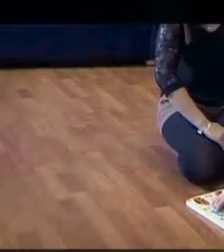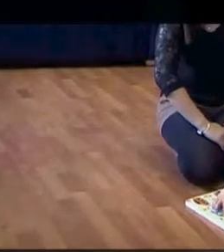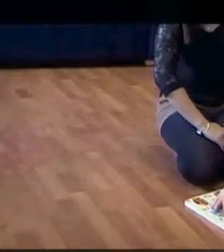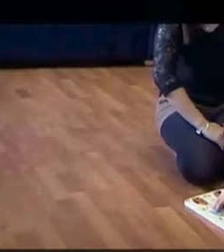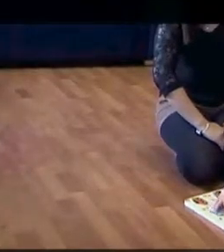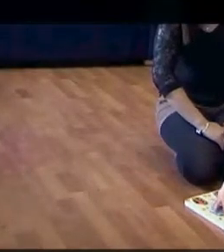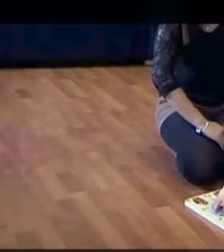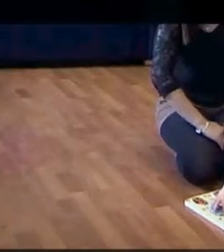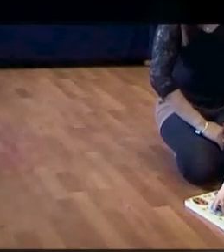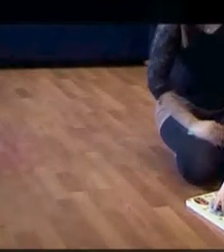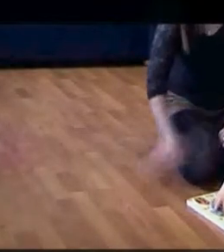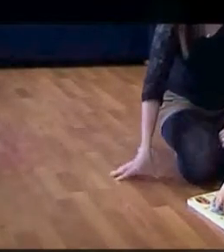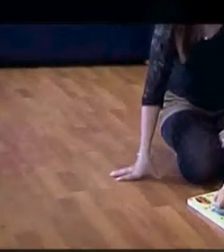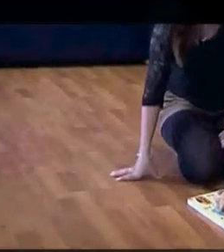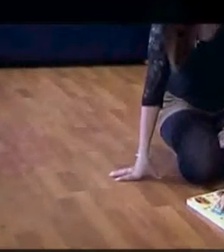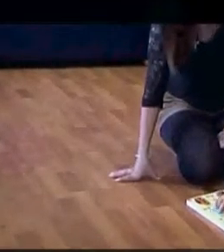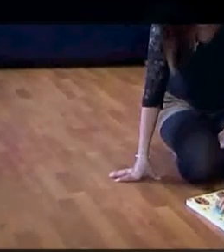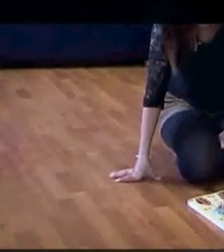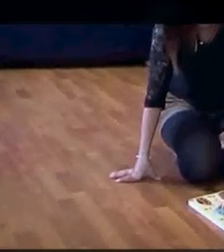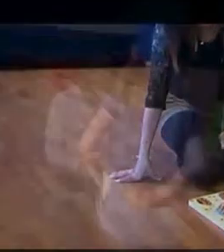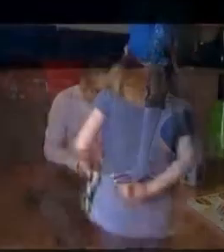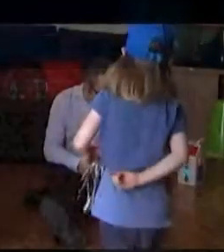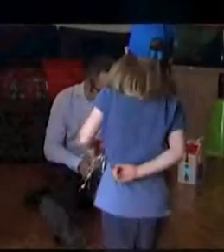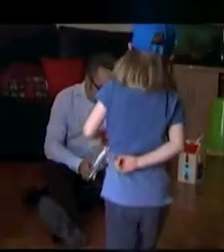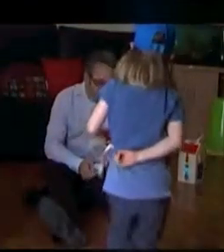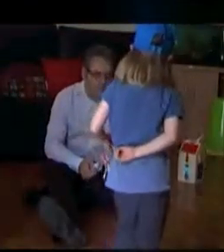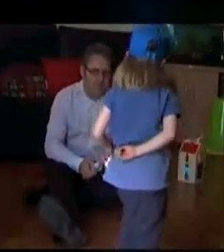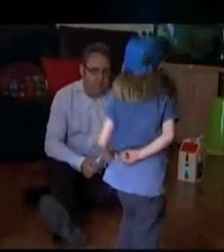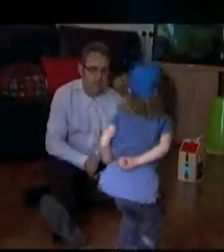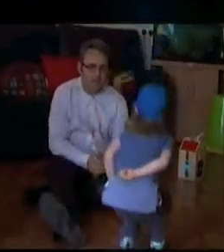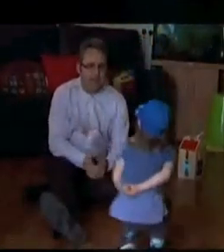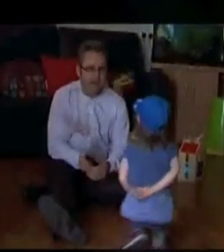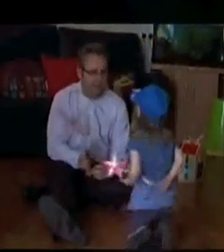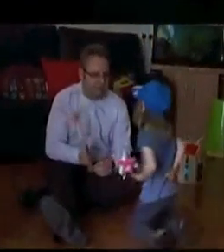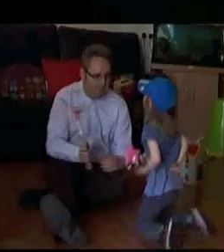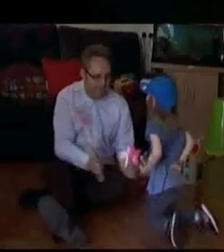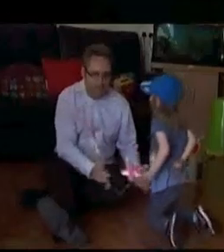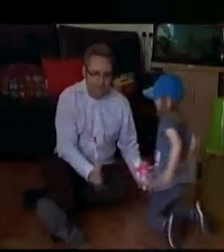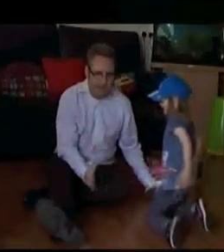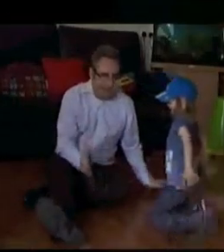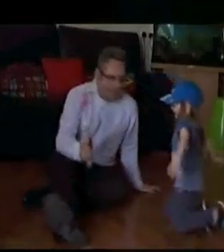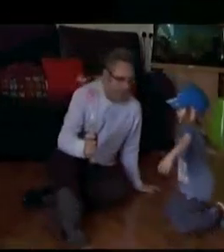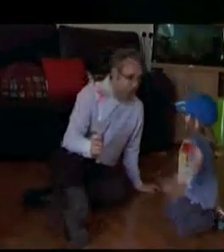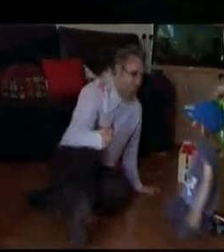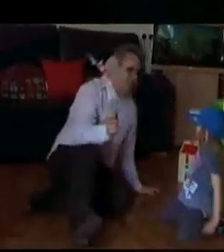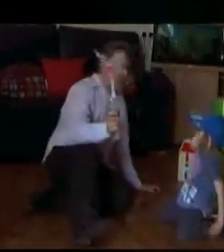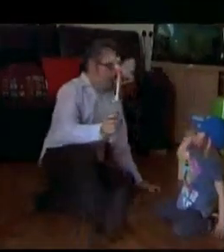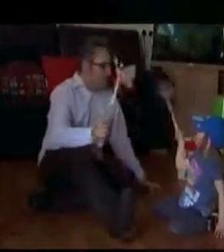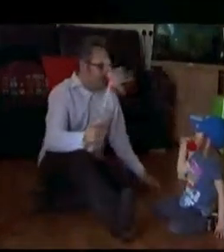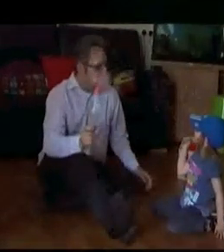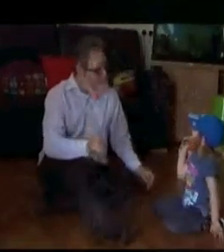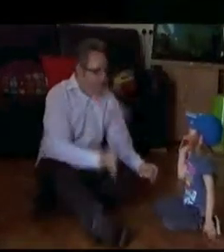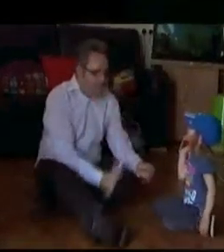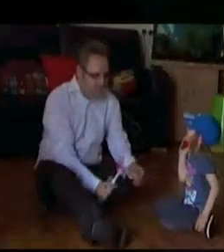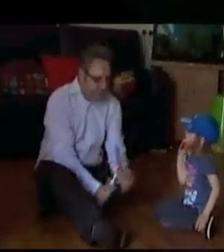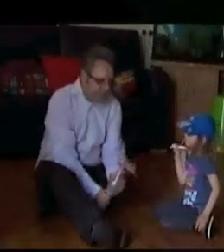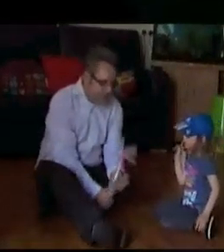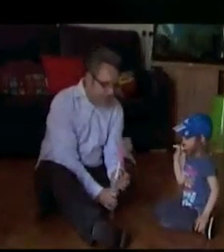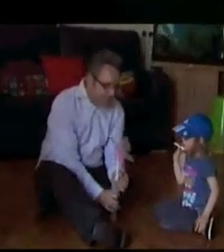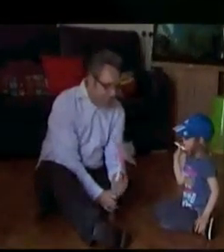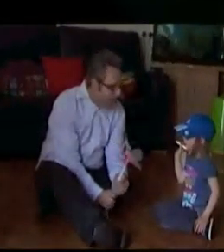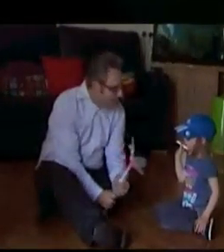able to bowl the ball straight at the skittles and knock them over. Emma is doing a transport puzzle. When the pieces